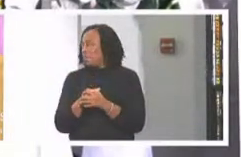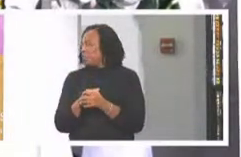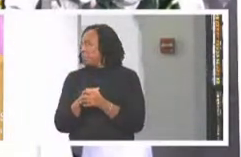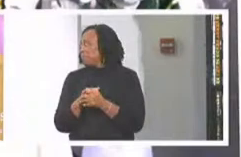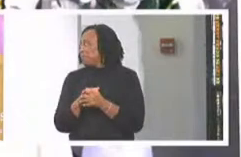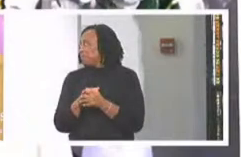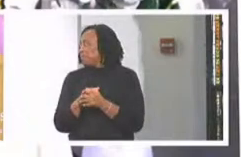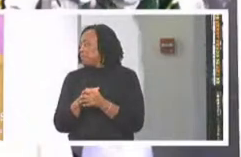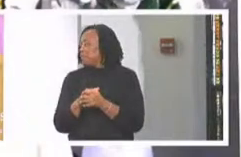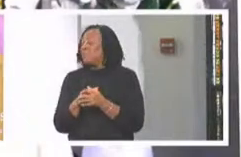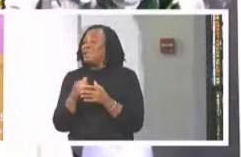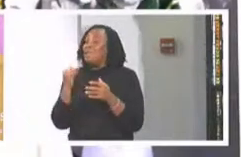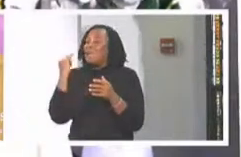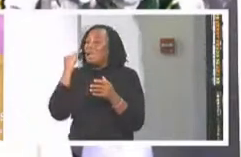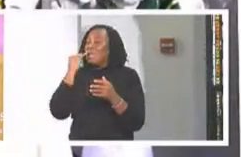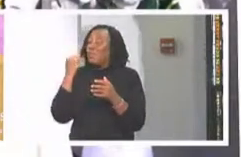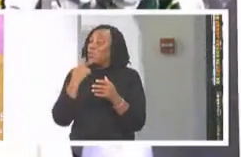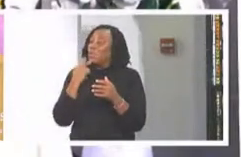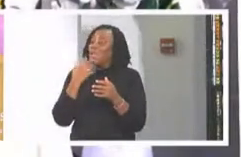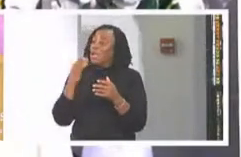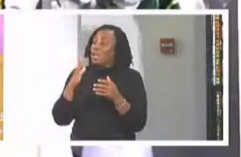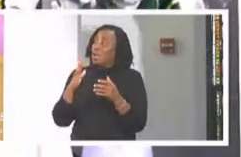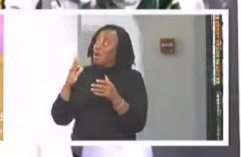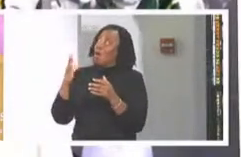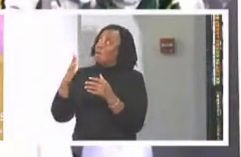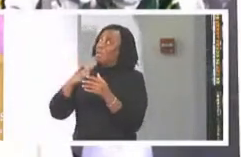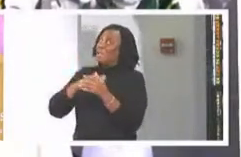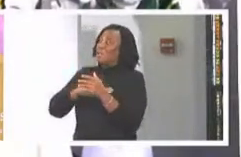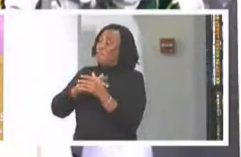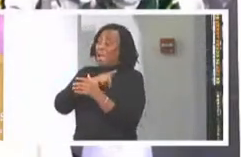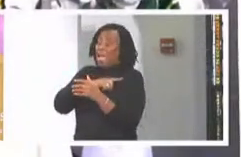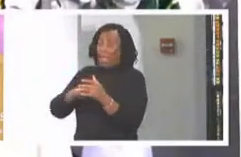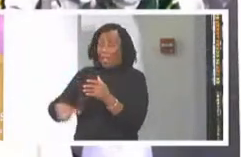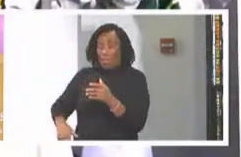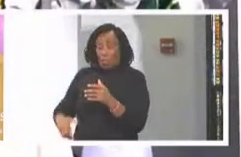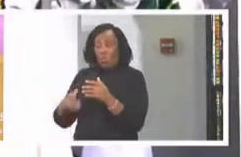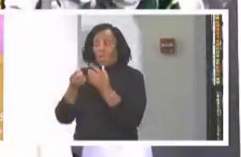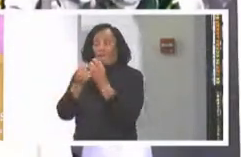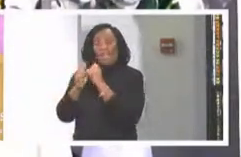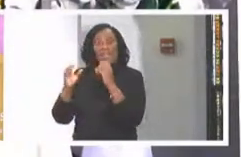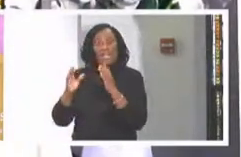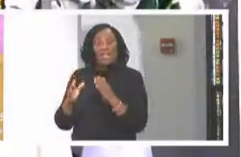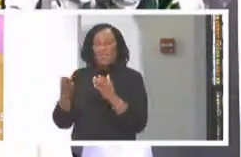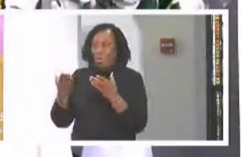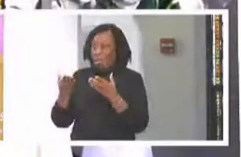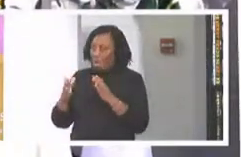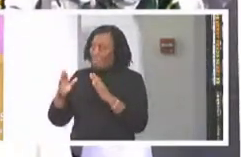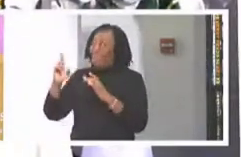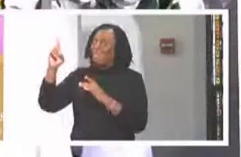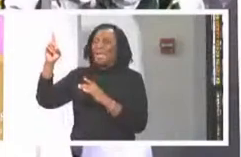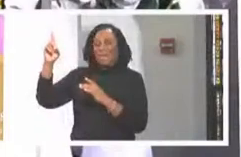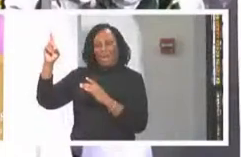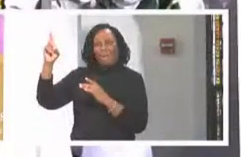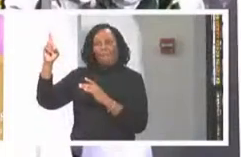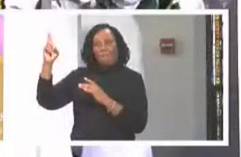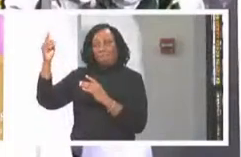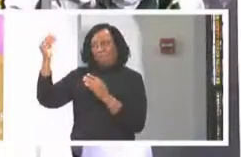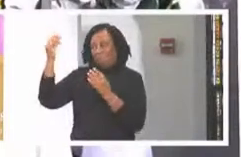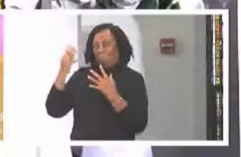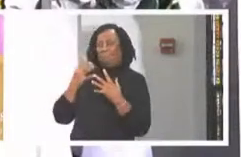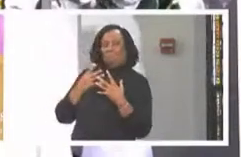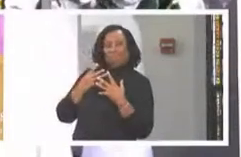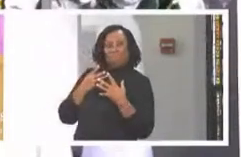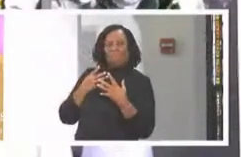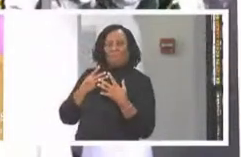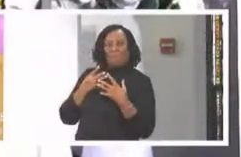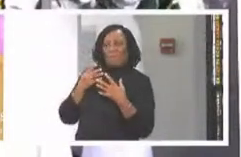If you say God is your Lord and your Savior, let Him saturate your thoughts, your words, and your deeds. If you say He's your